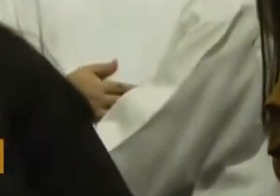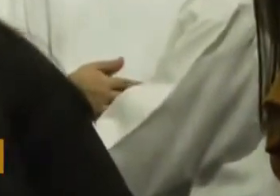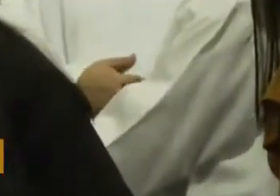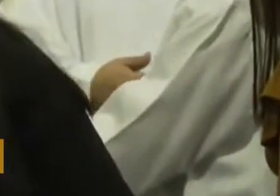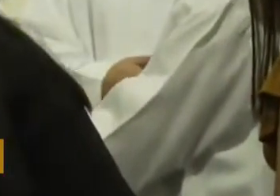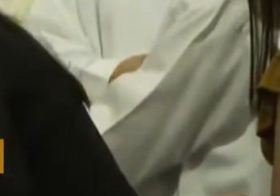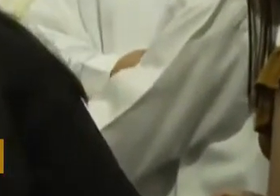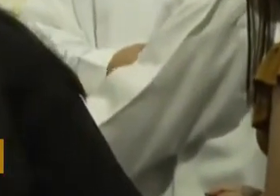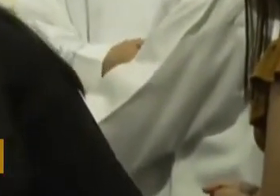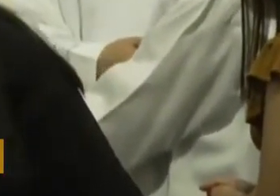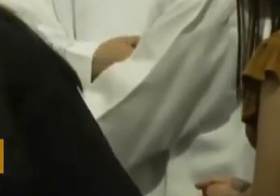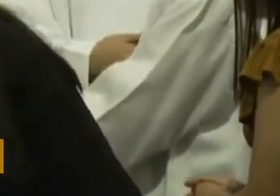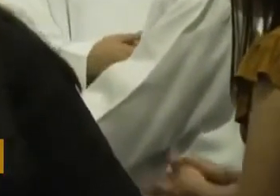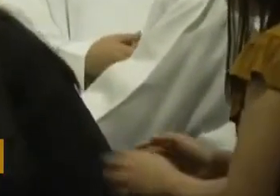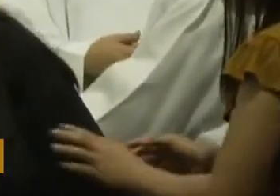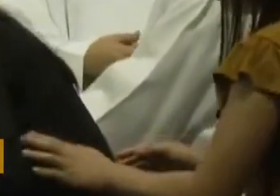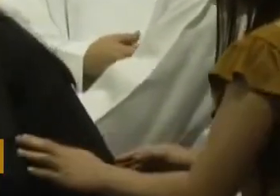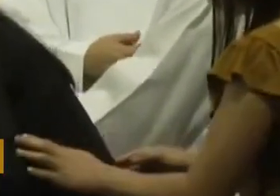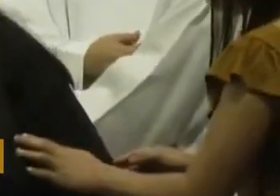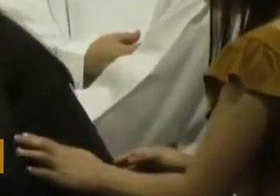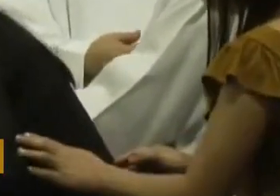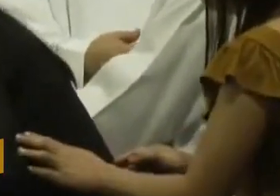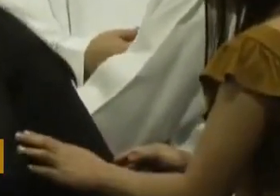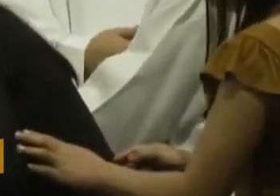Ever rose.